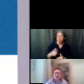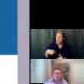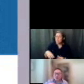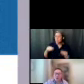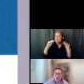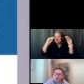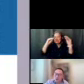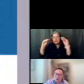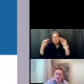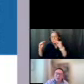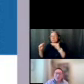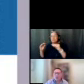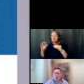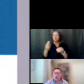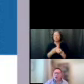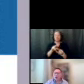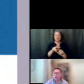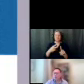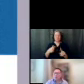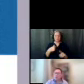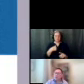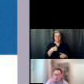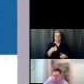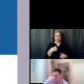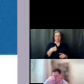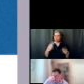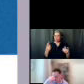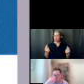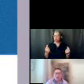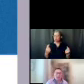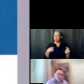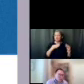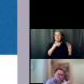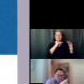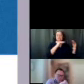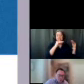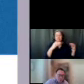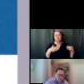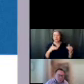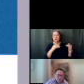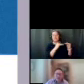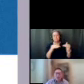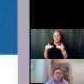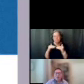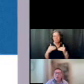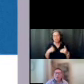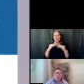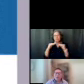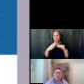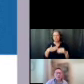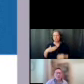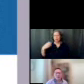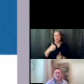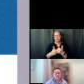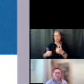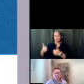lens as I'm educating my, some peers or the administration, people who don't get it.